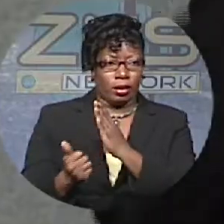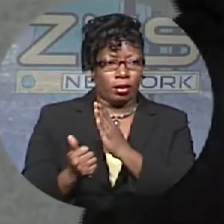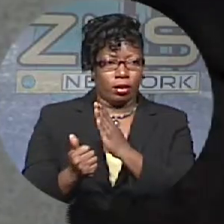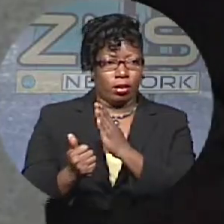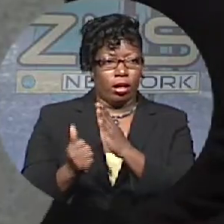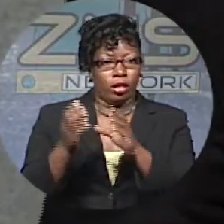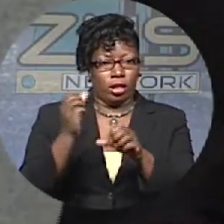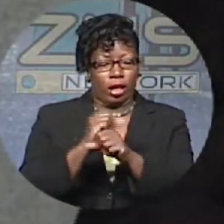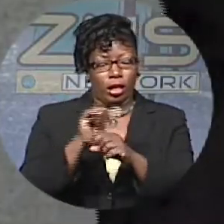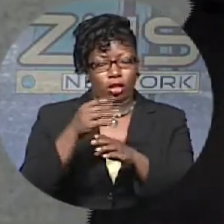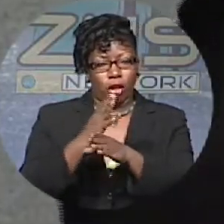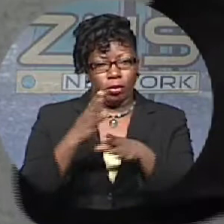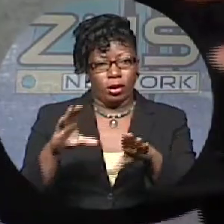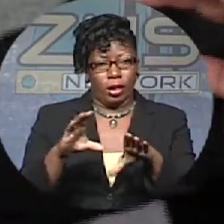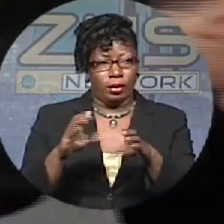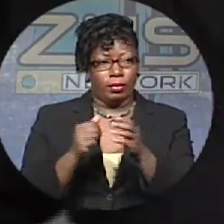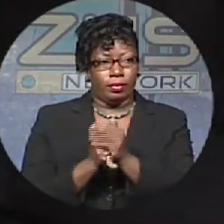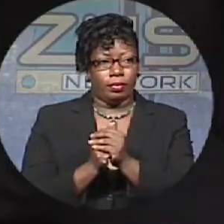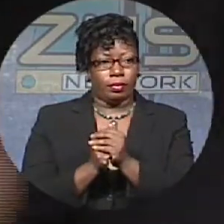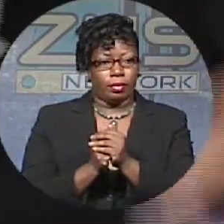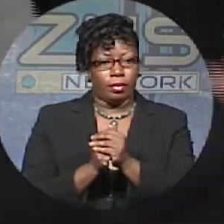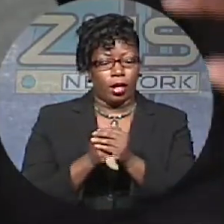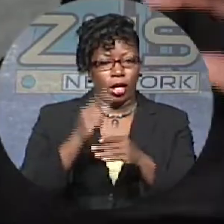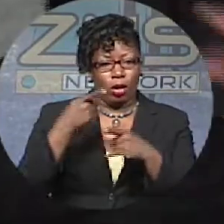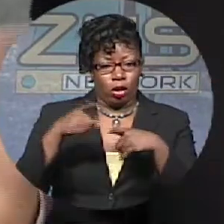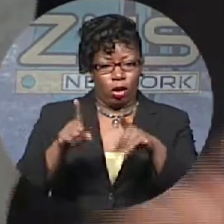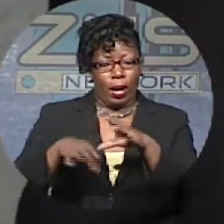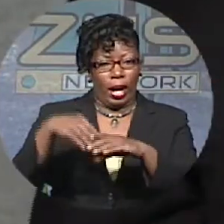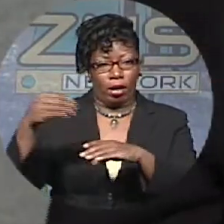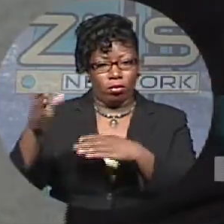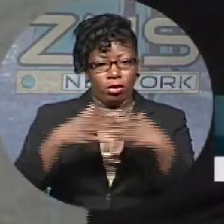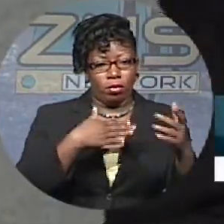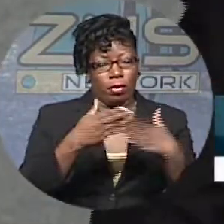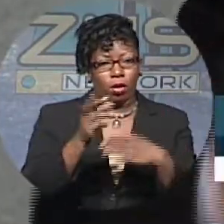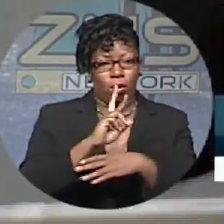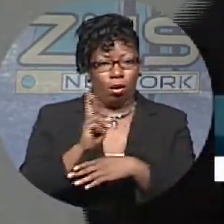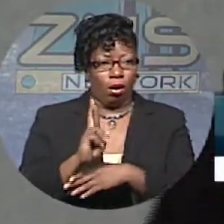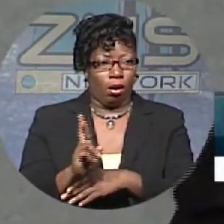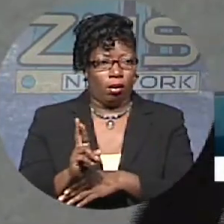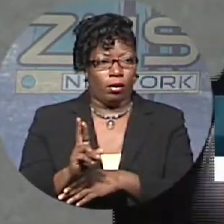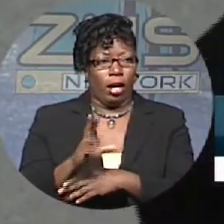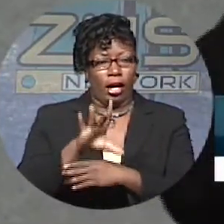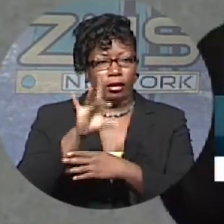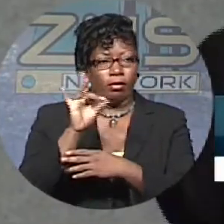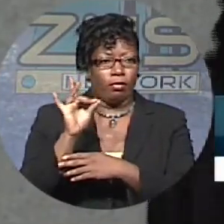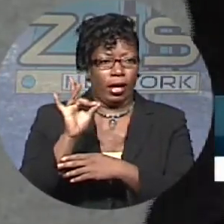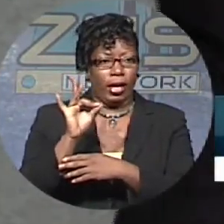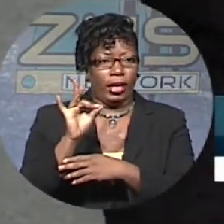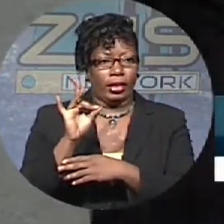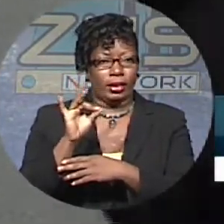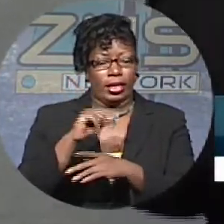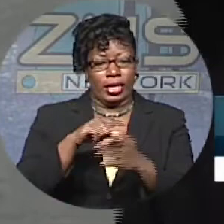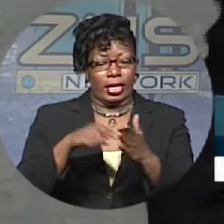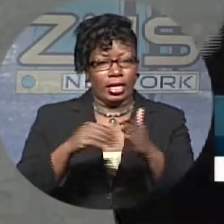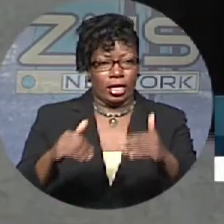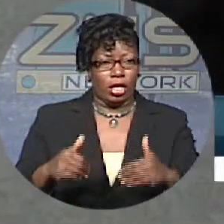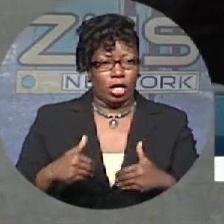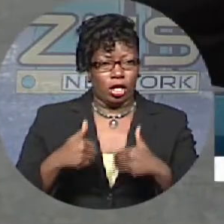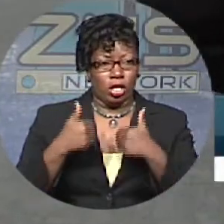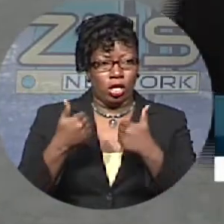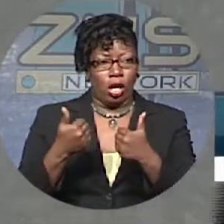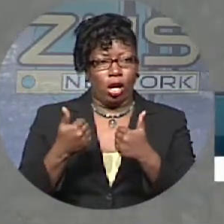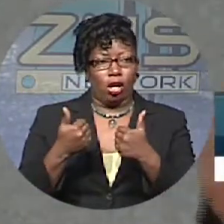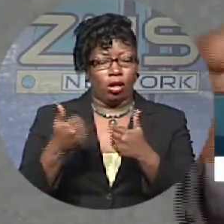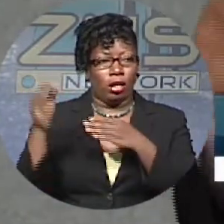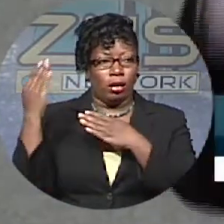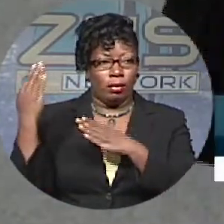you to go out, whoever they may be, wherever they are, and find these young,